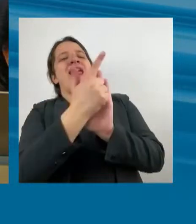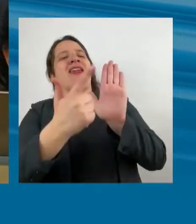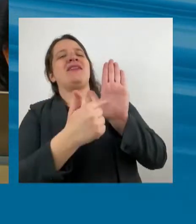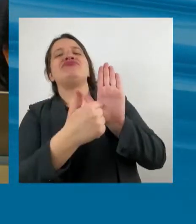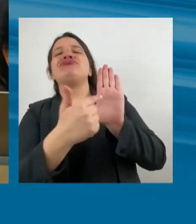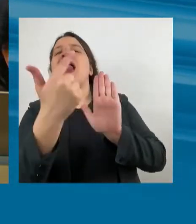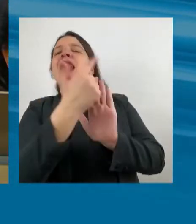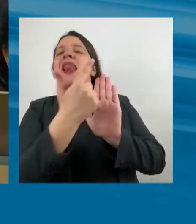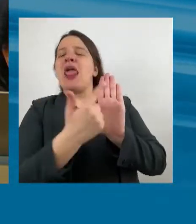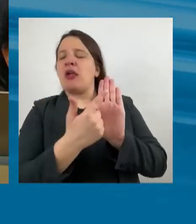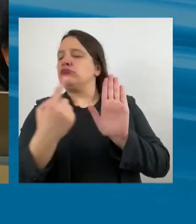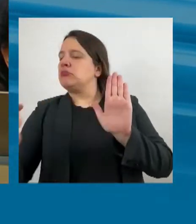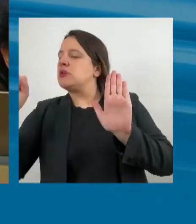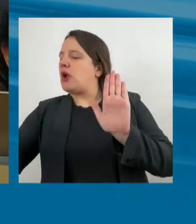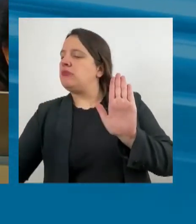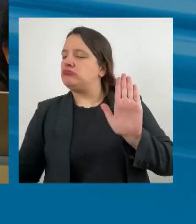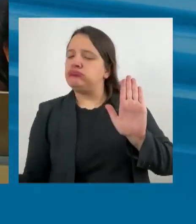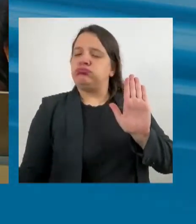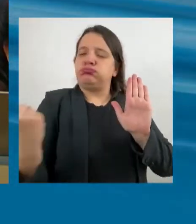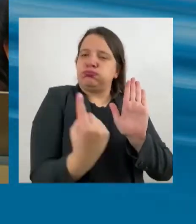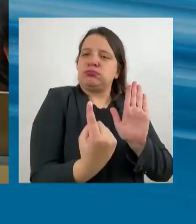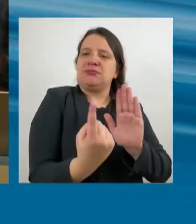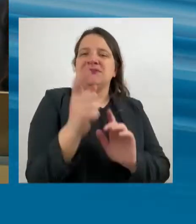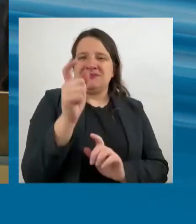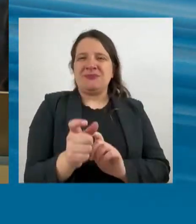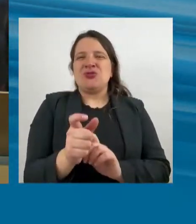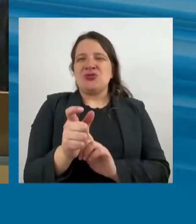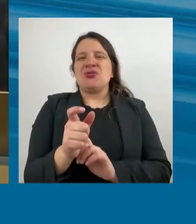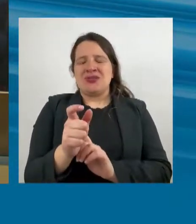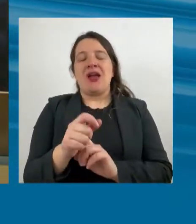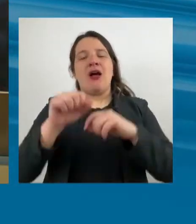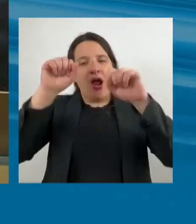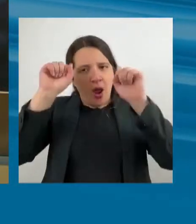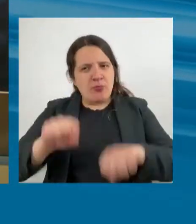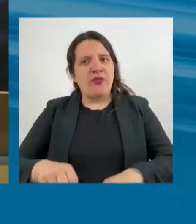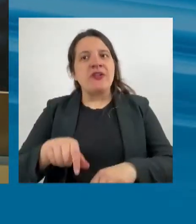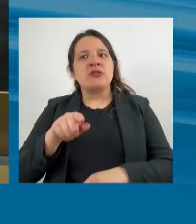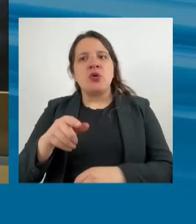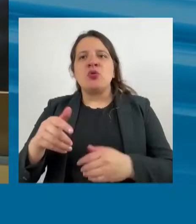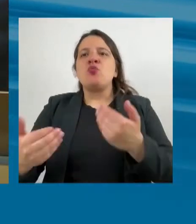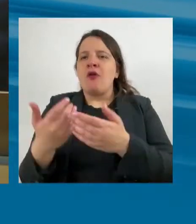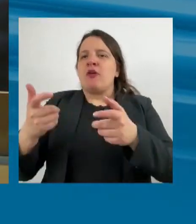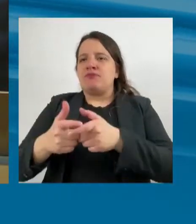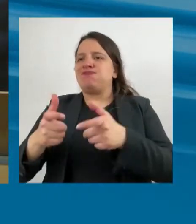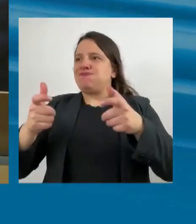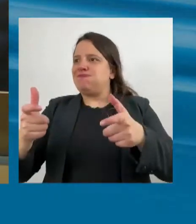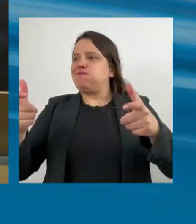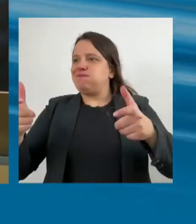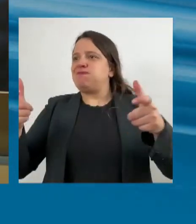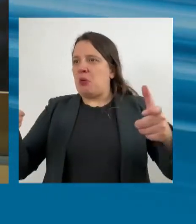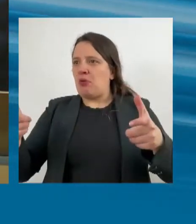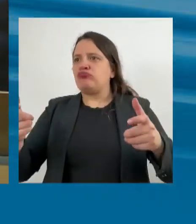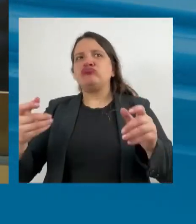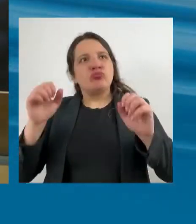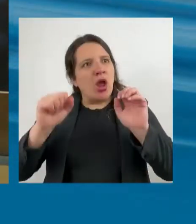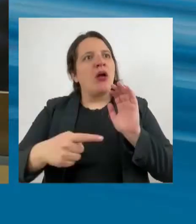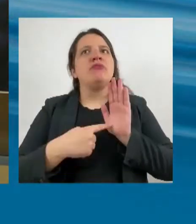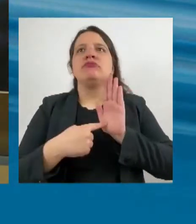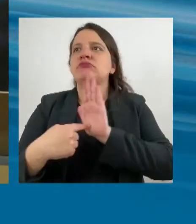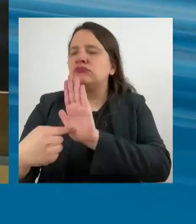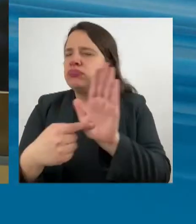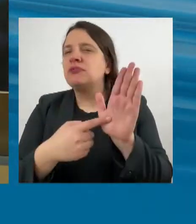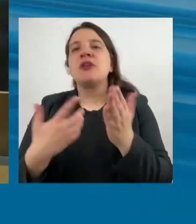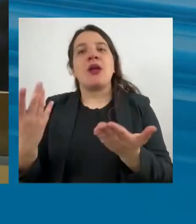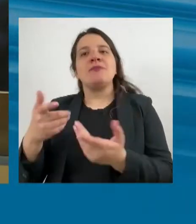a social quota for ethnic and social groups approved in 2012. That